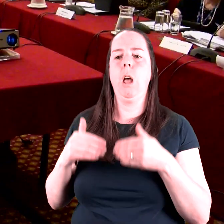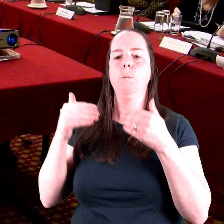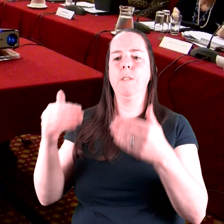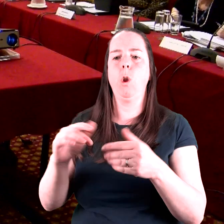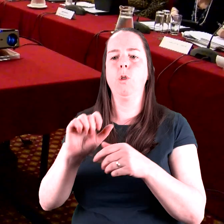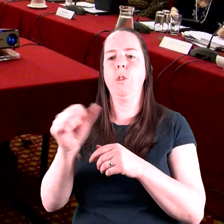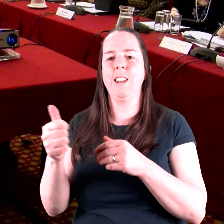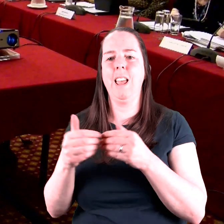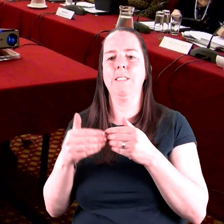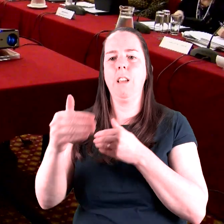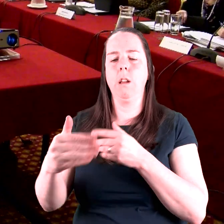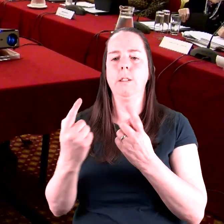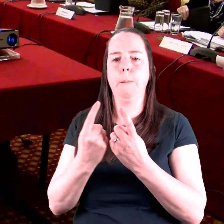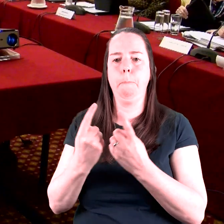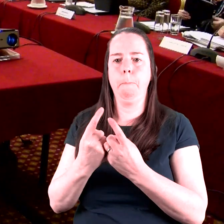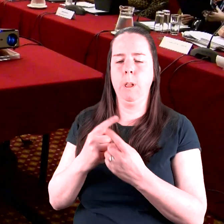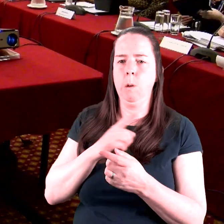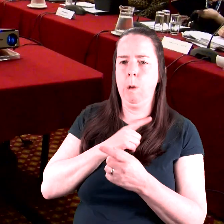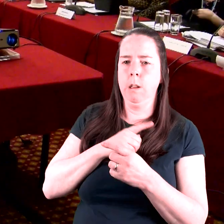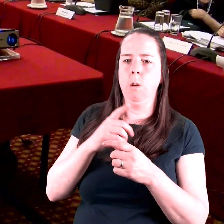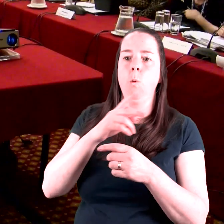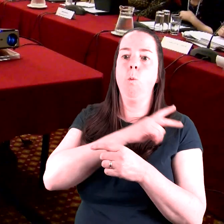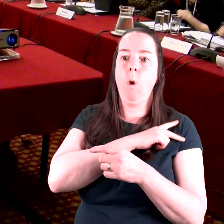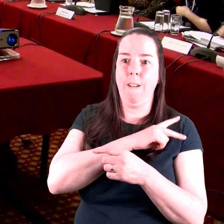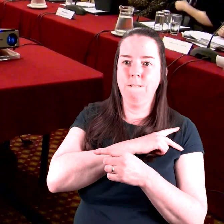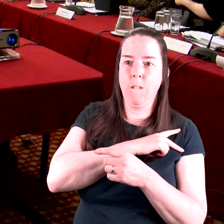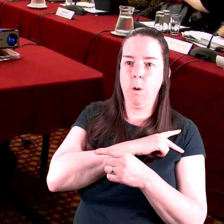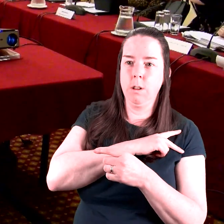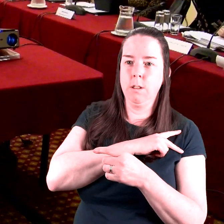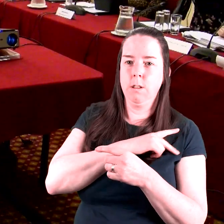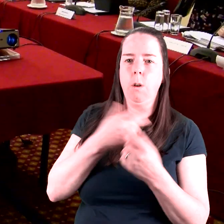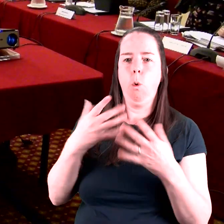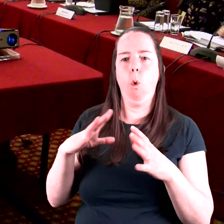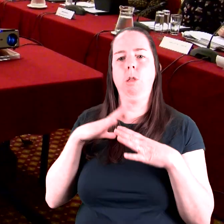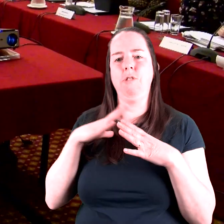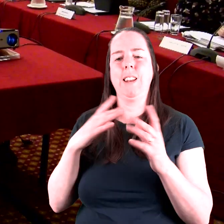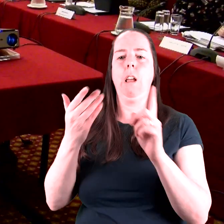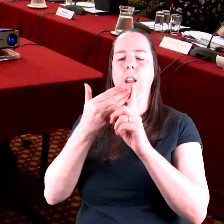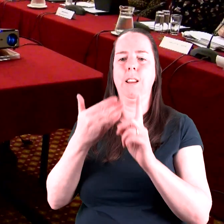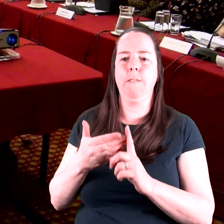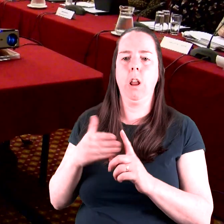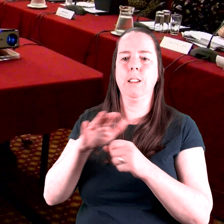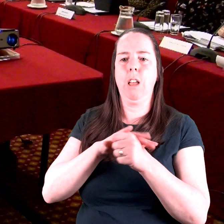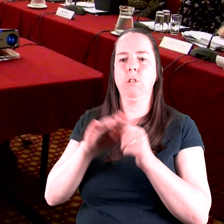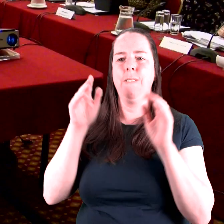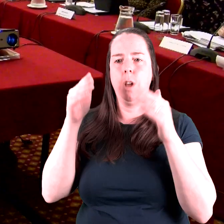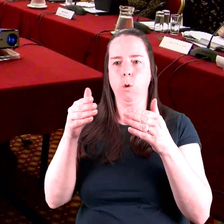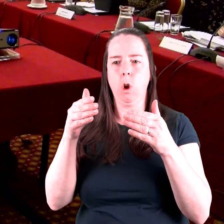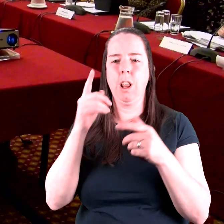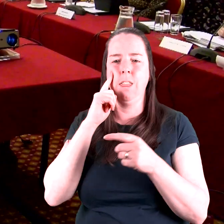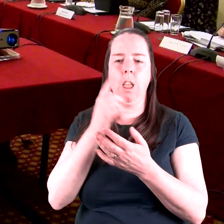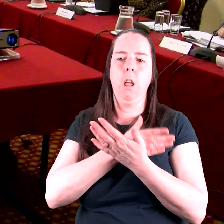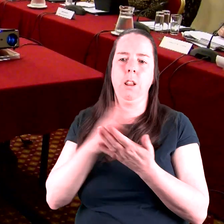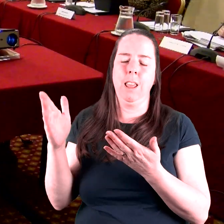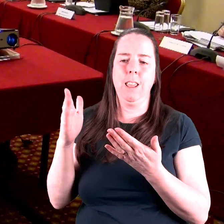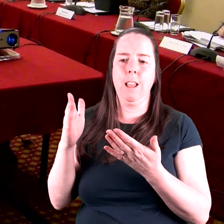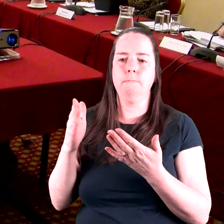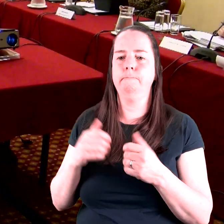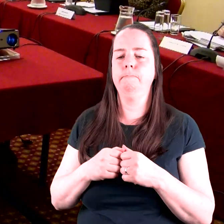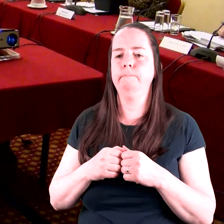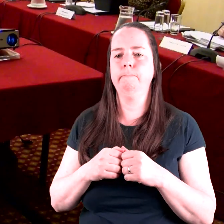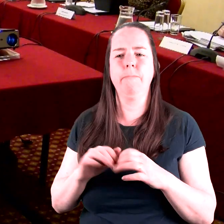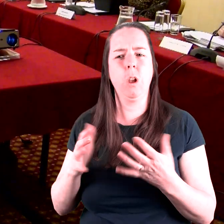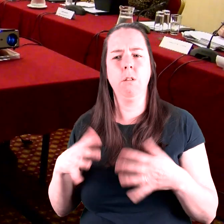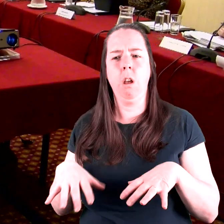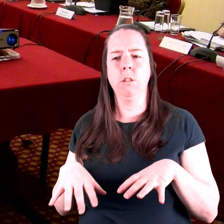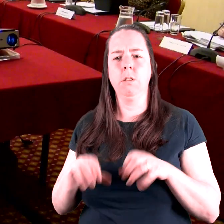on to the next item. Now, because workforce we have already identified as an area that we want to focus on, I think it was